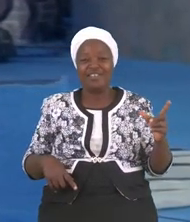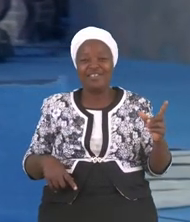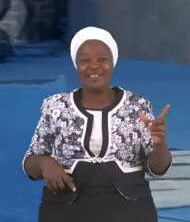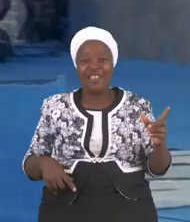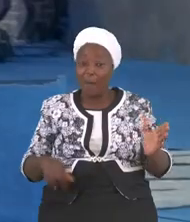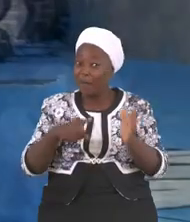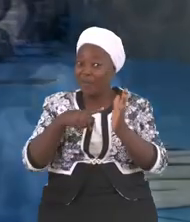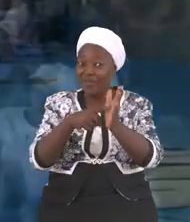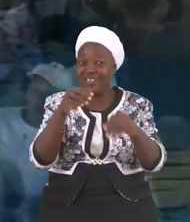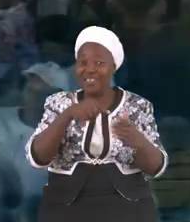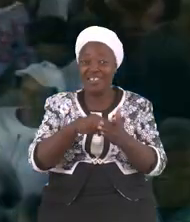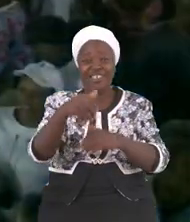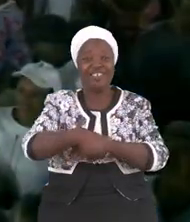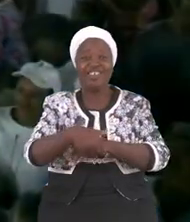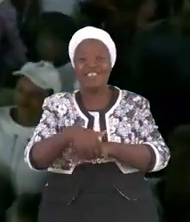Manifestation tonight.